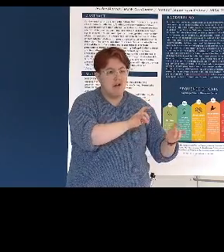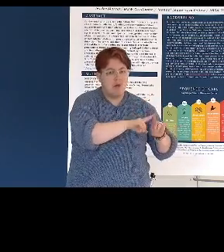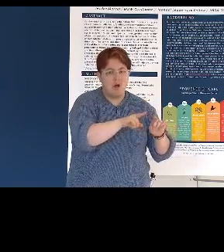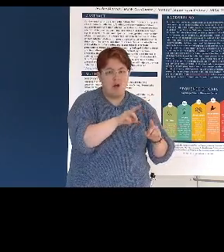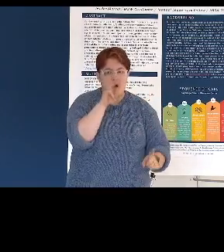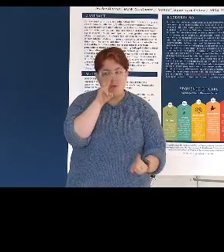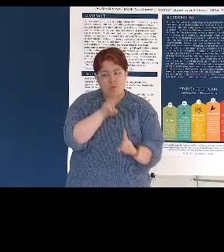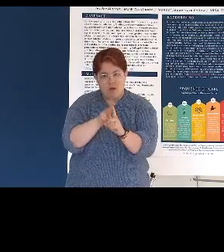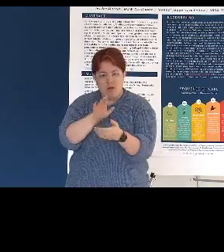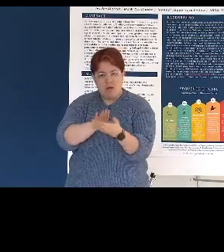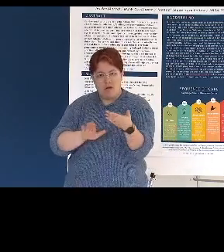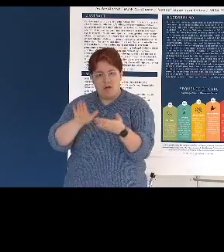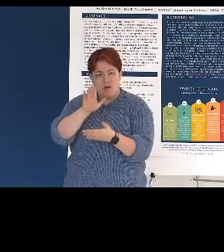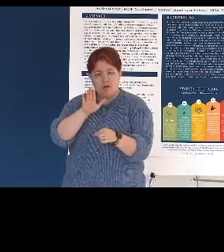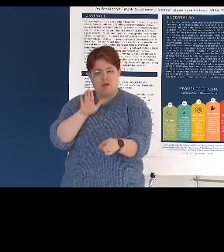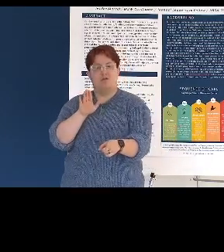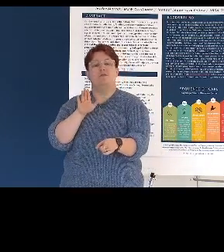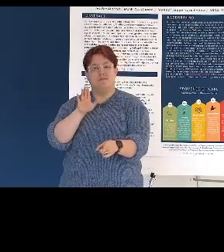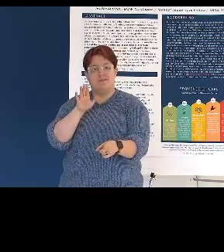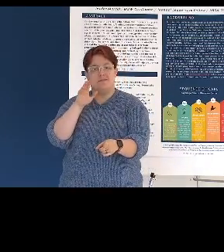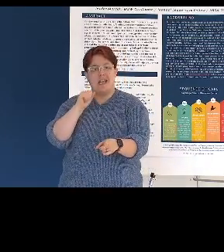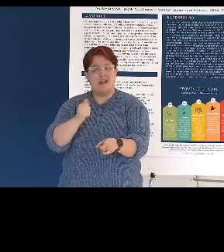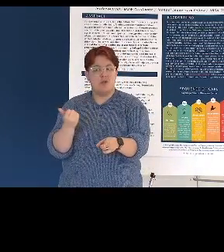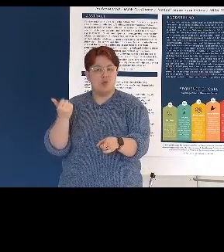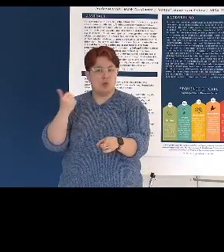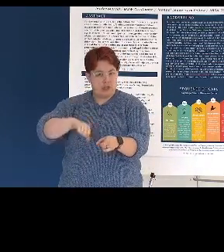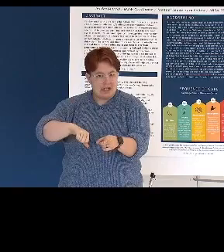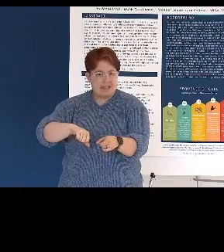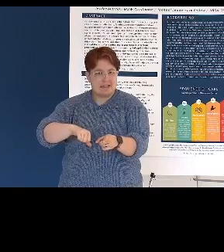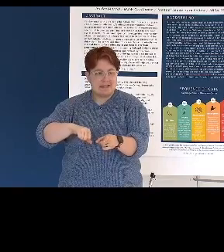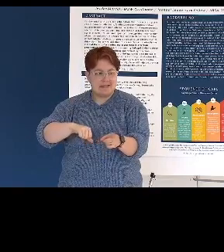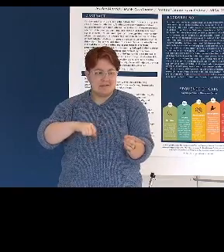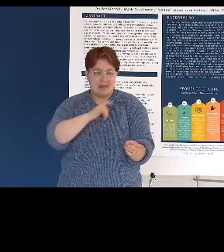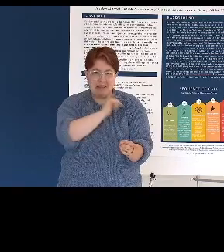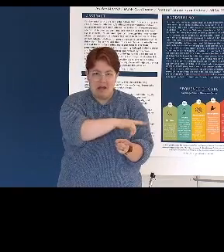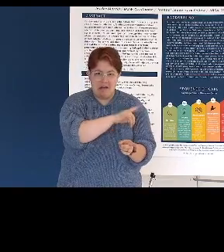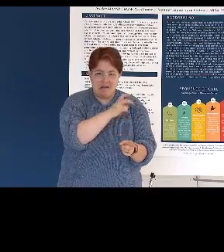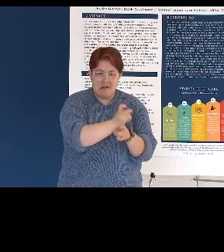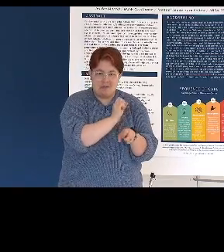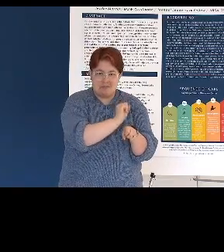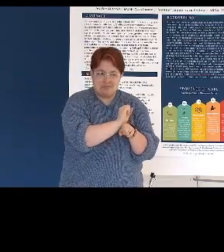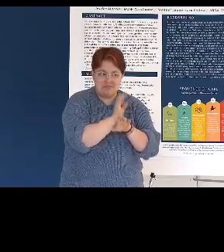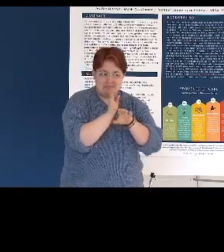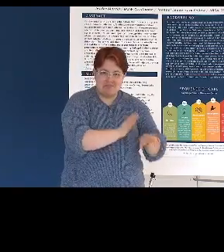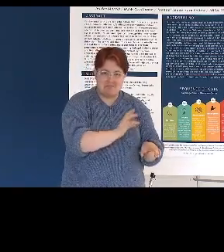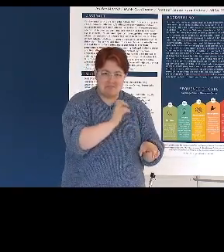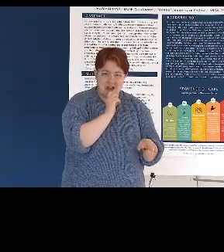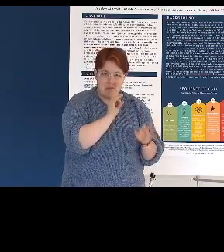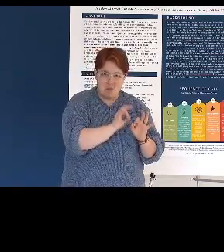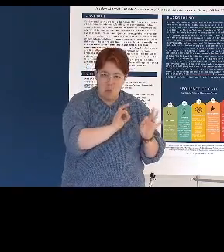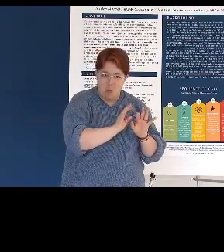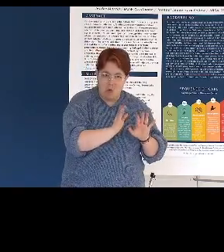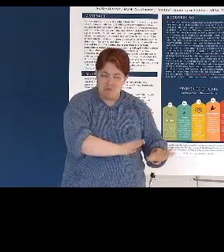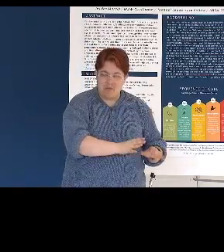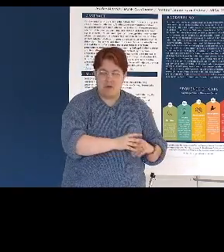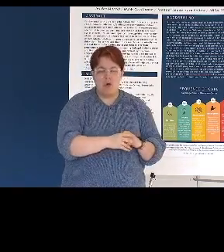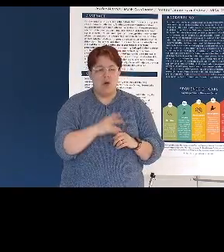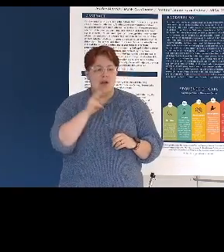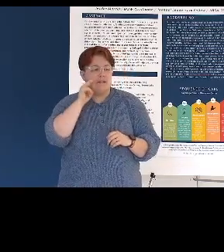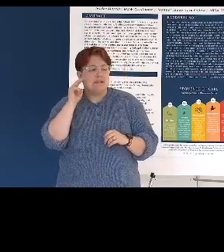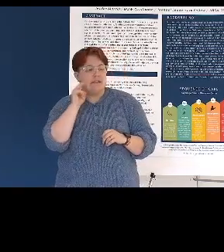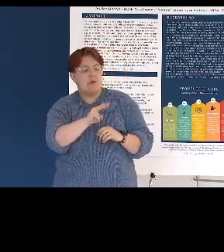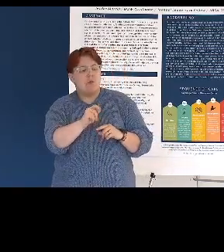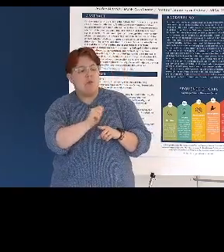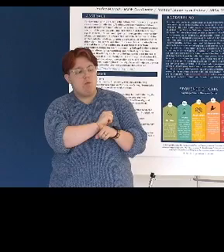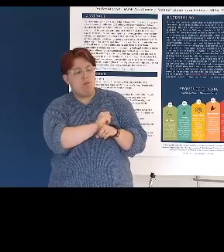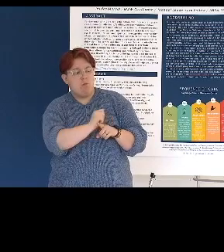to a college, they can still be rejected despite all of that hard work. So what I've seen in practice is that we're setting them